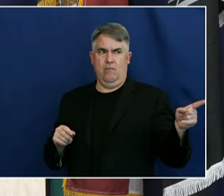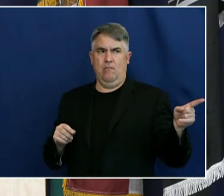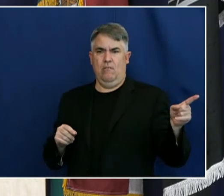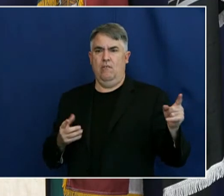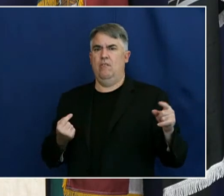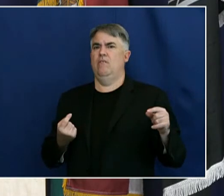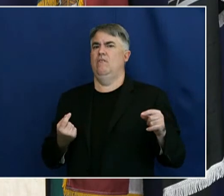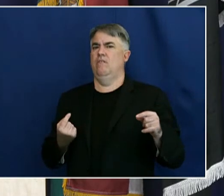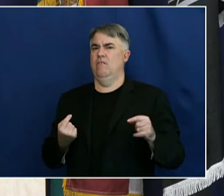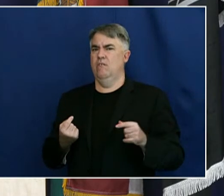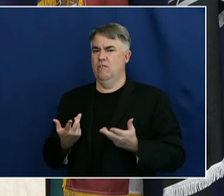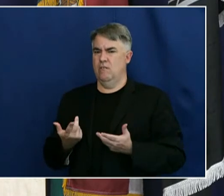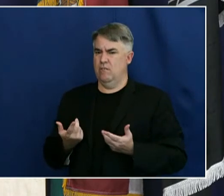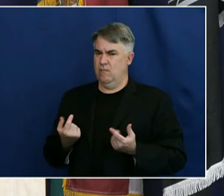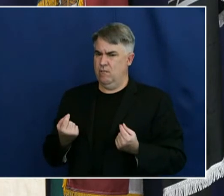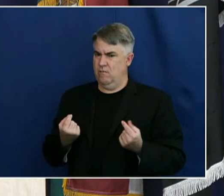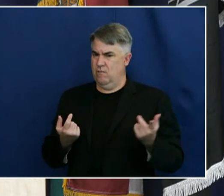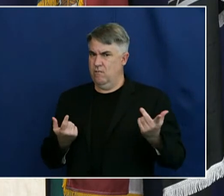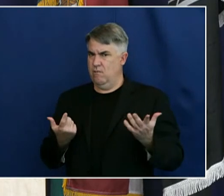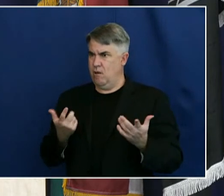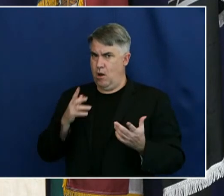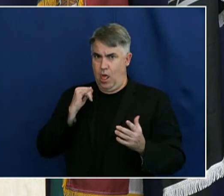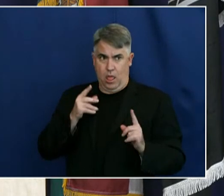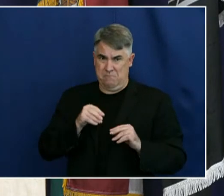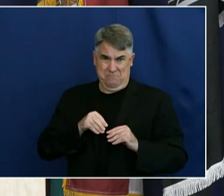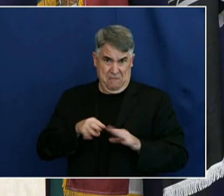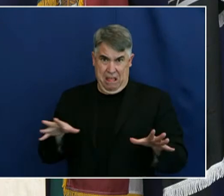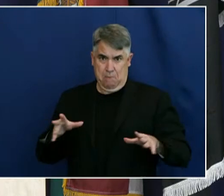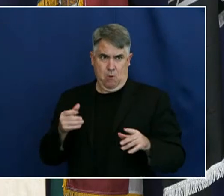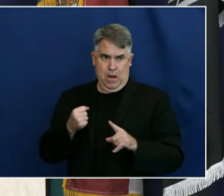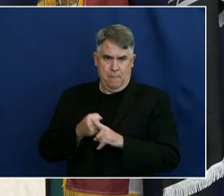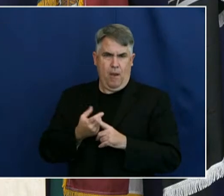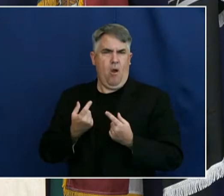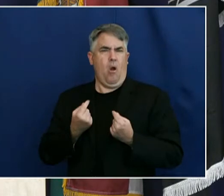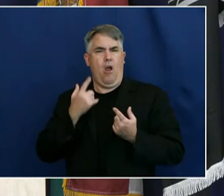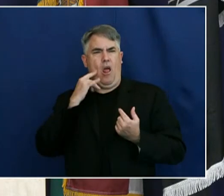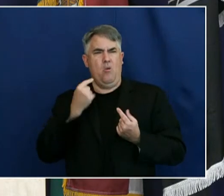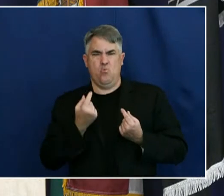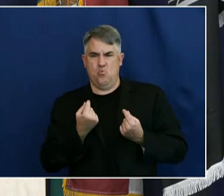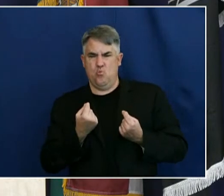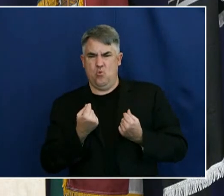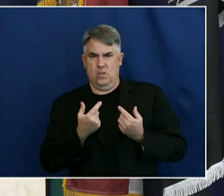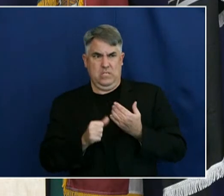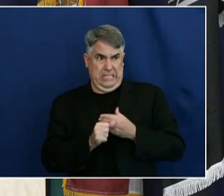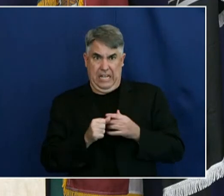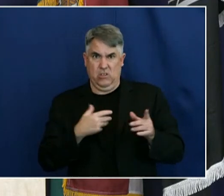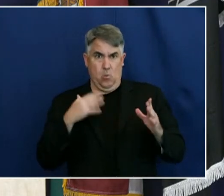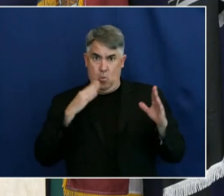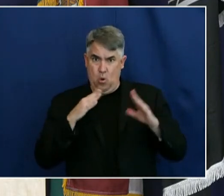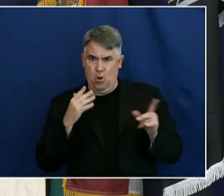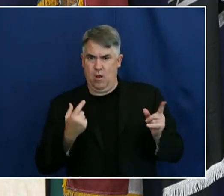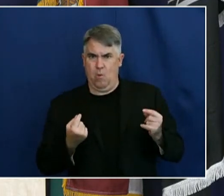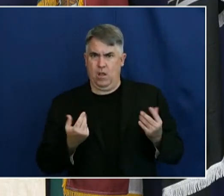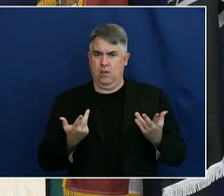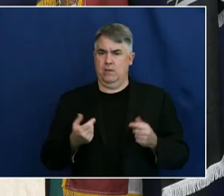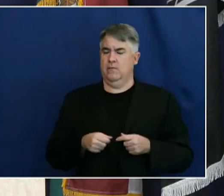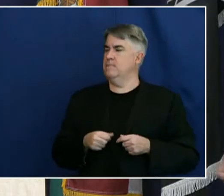So what impact does it have to our community? Is this strain more contagious, or what should we know? Yeah, we'll have Dr. McDonald address that.